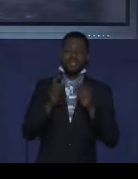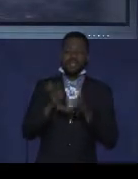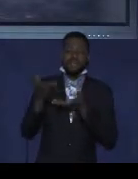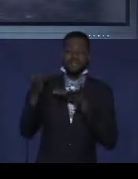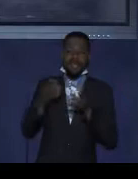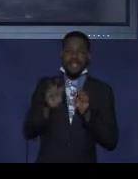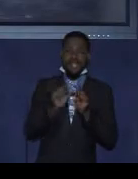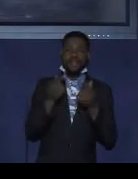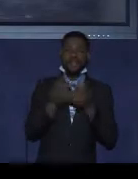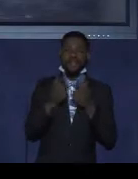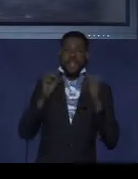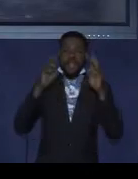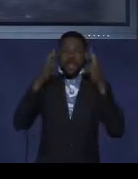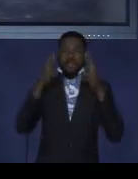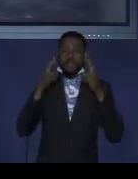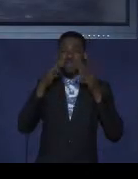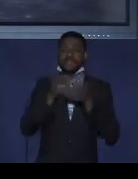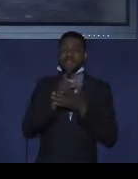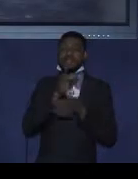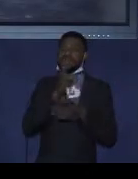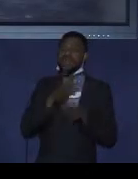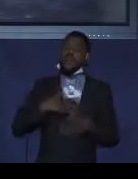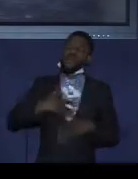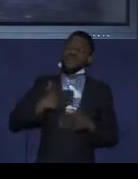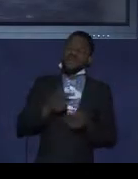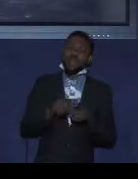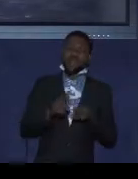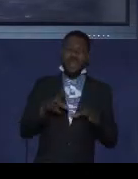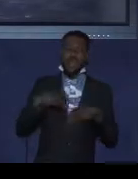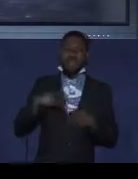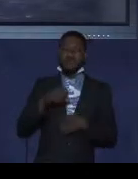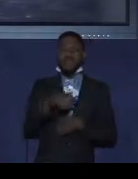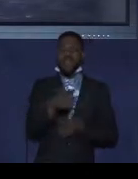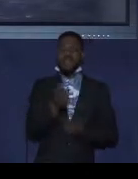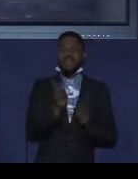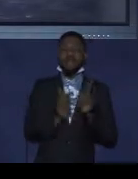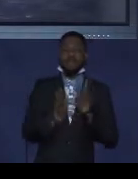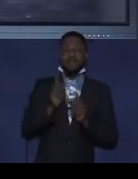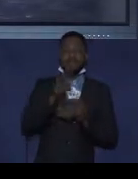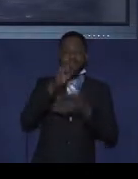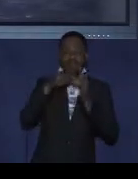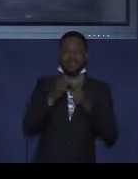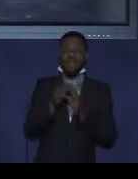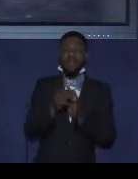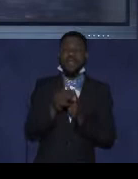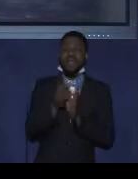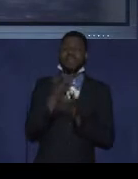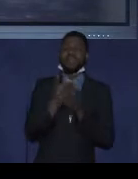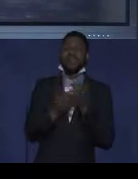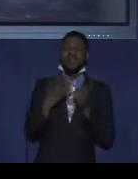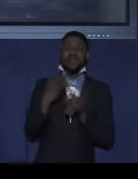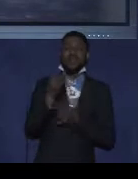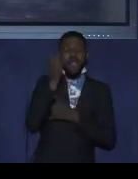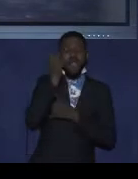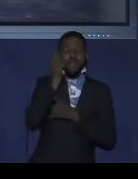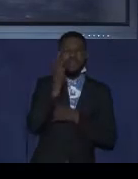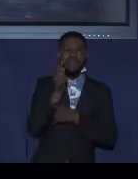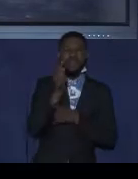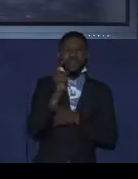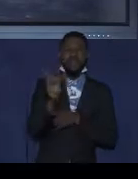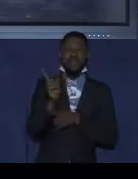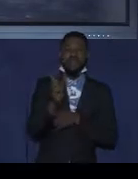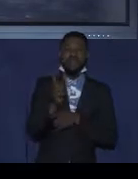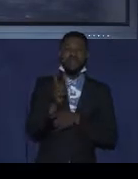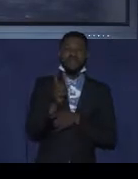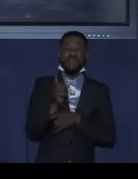could bring group conflict. That's unwillingness to accept other people's views. Lack of understanding